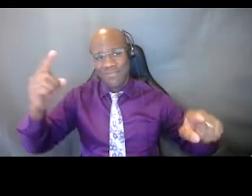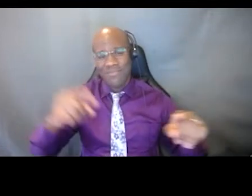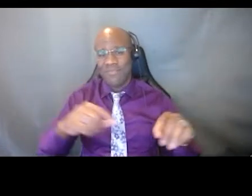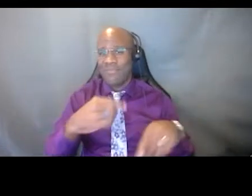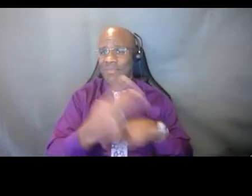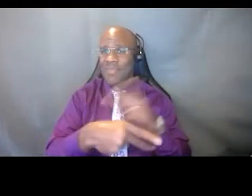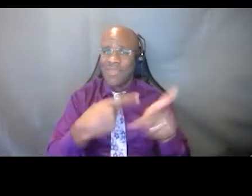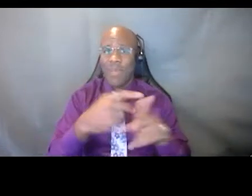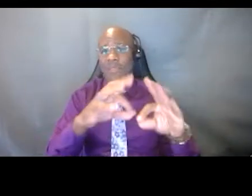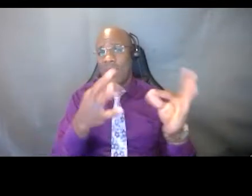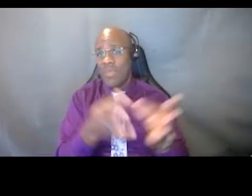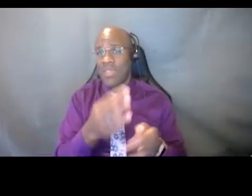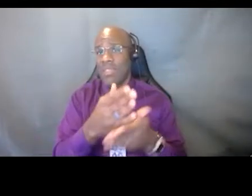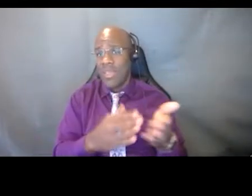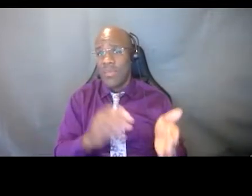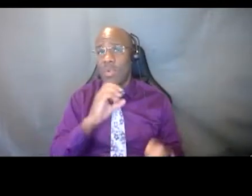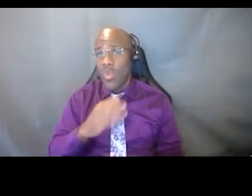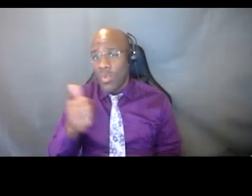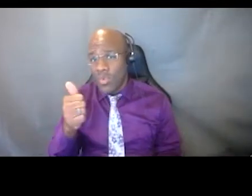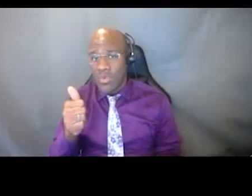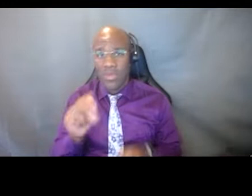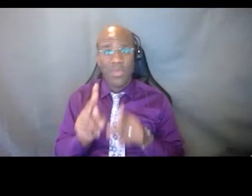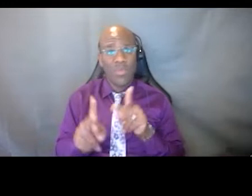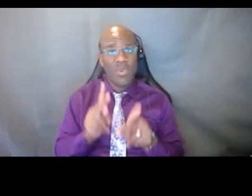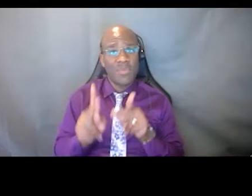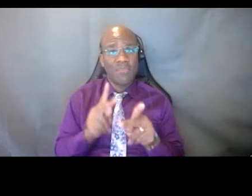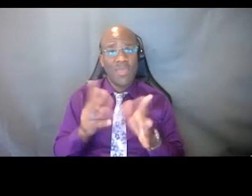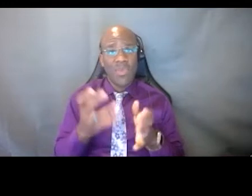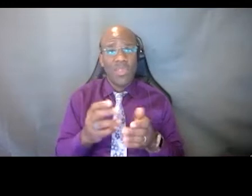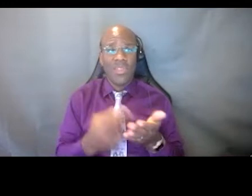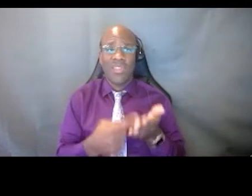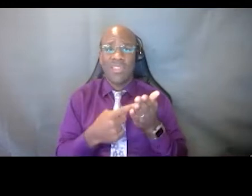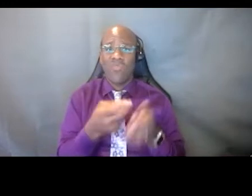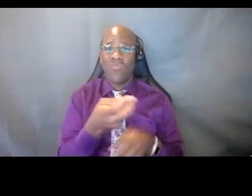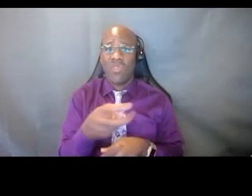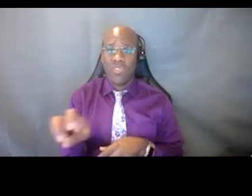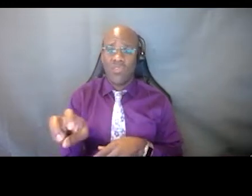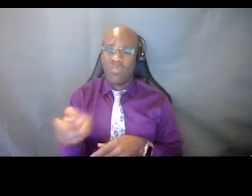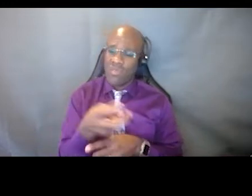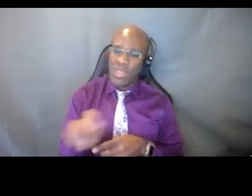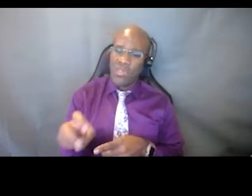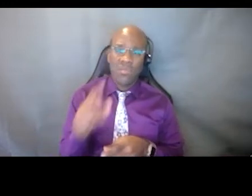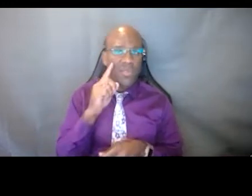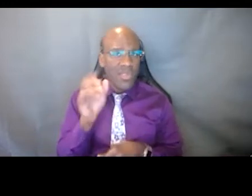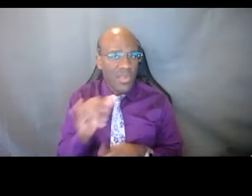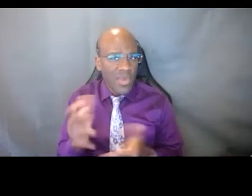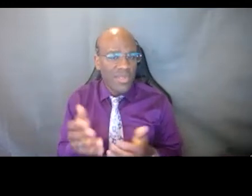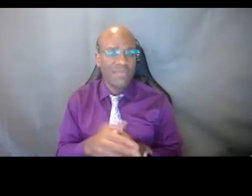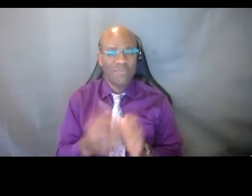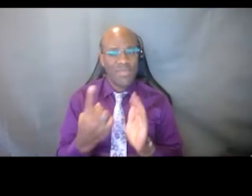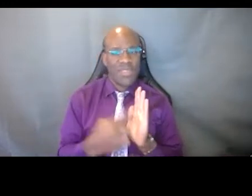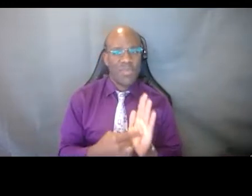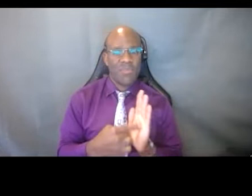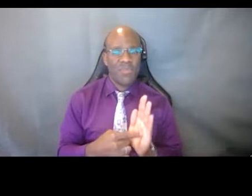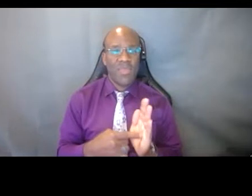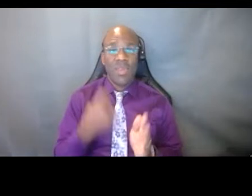talk about transition and what that looks like. Our last meeting, I have to share, it was just absolutely powerful, because there all are, but